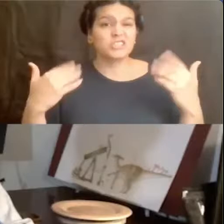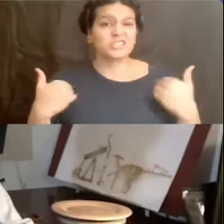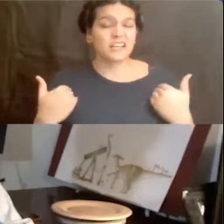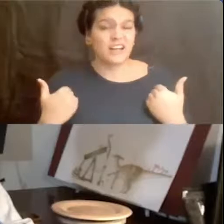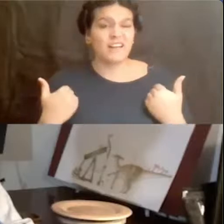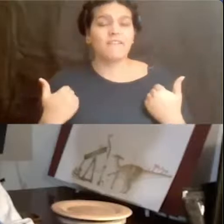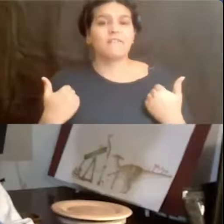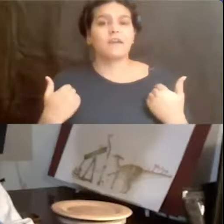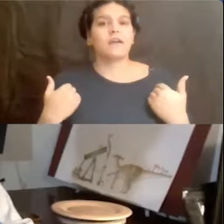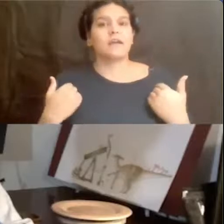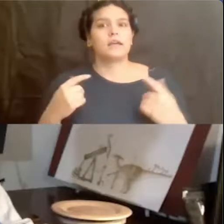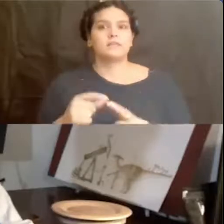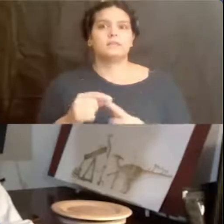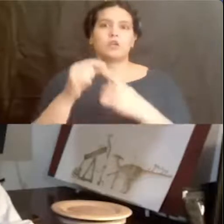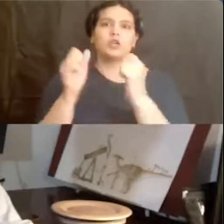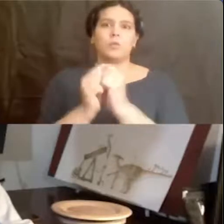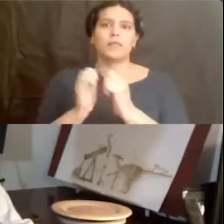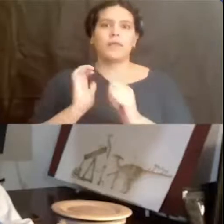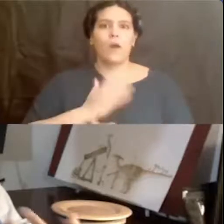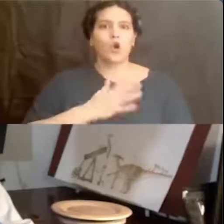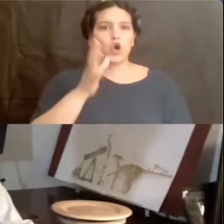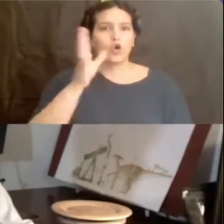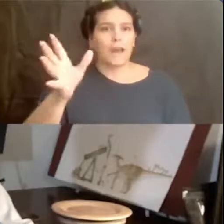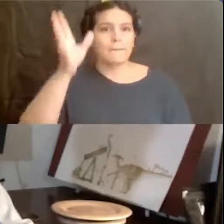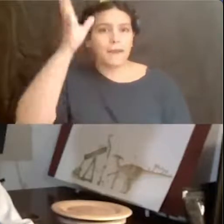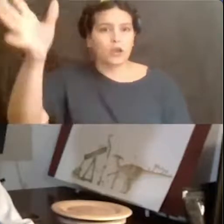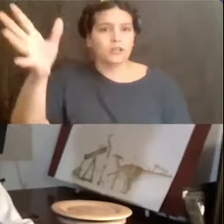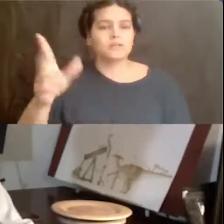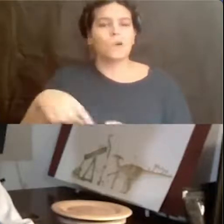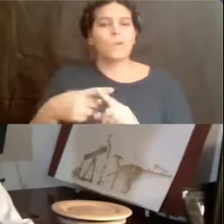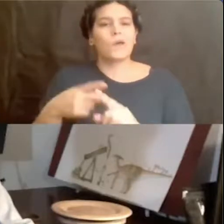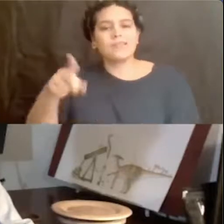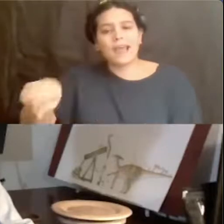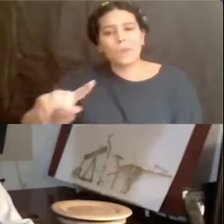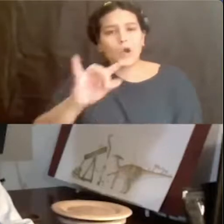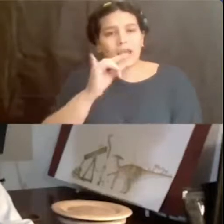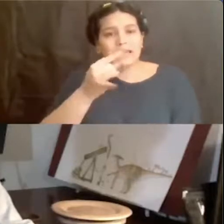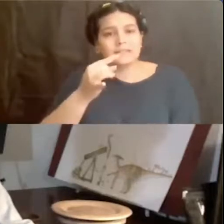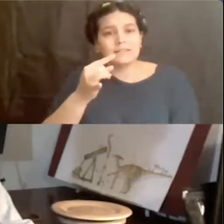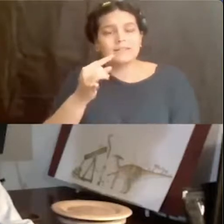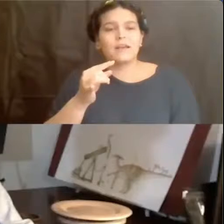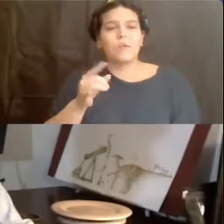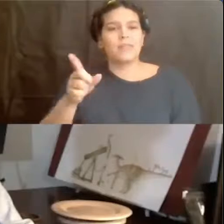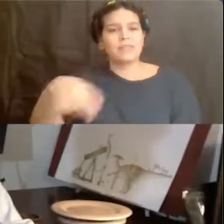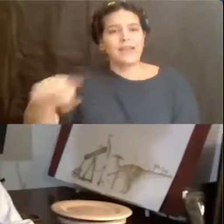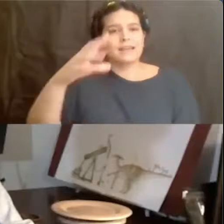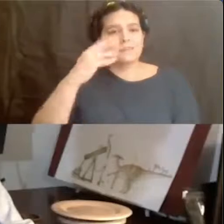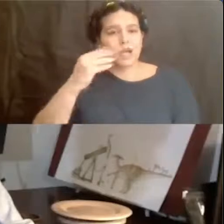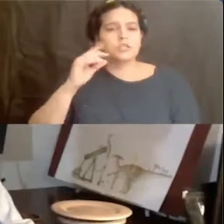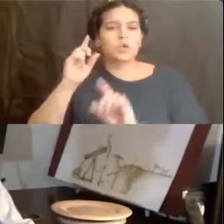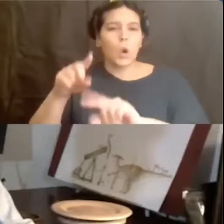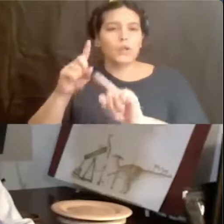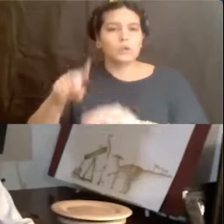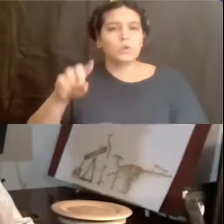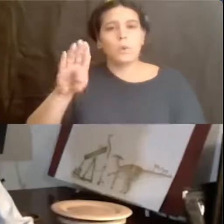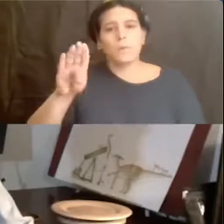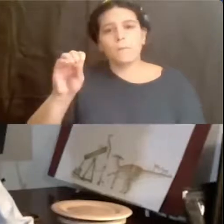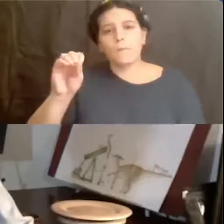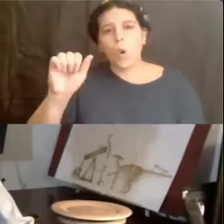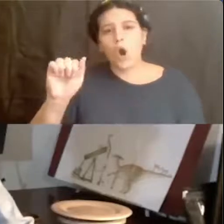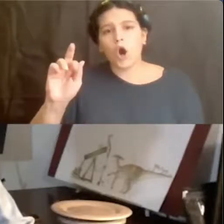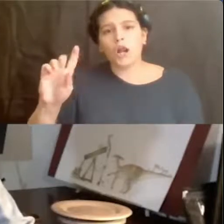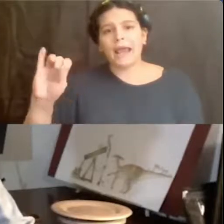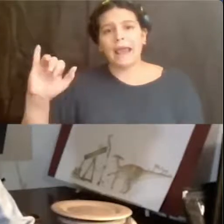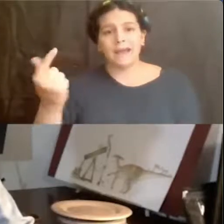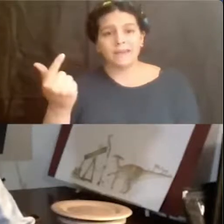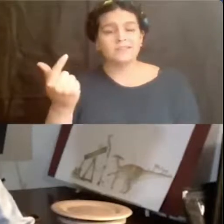and, when they were kids, with what they experienced going to boarding school, boarding school didn't necessarily